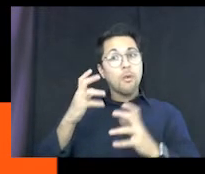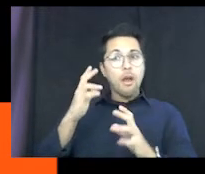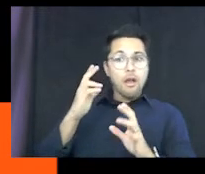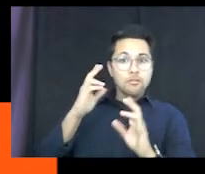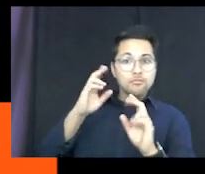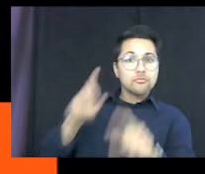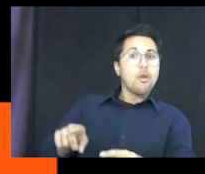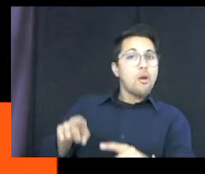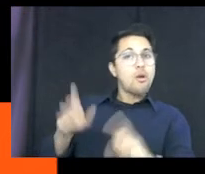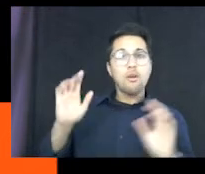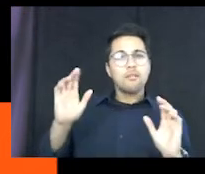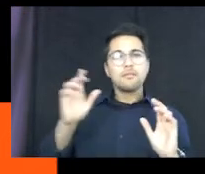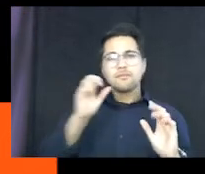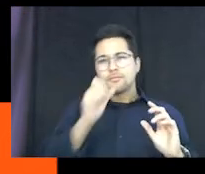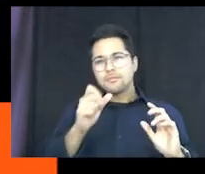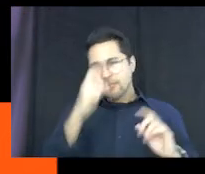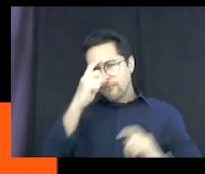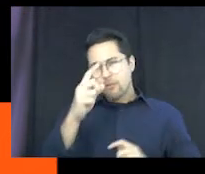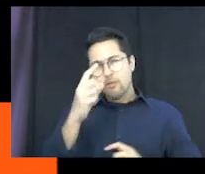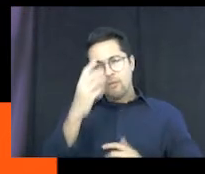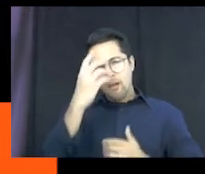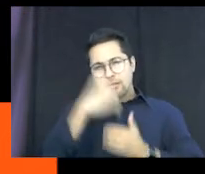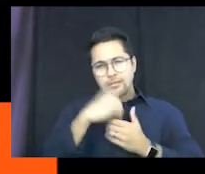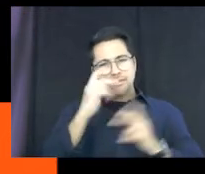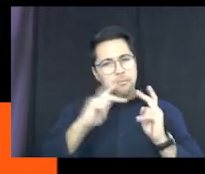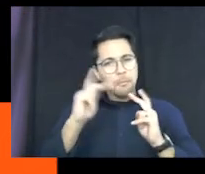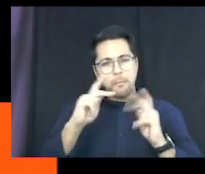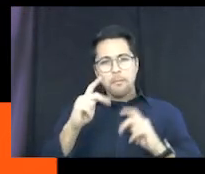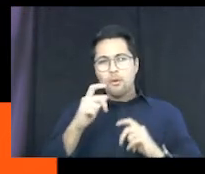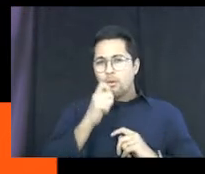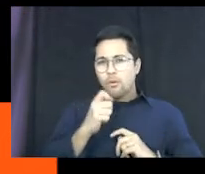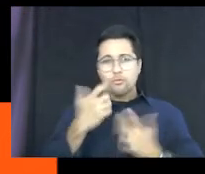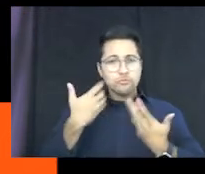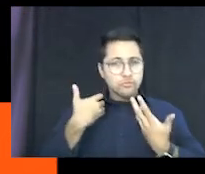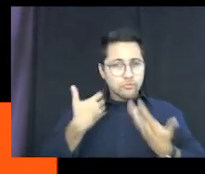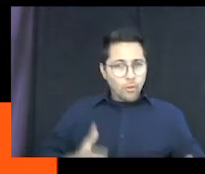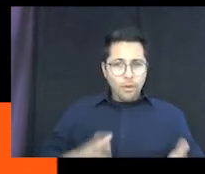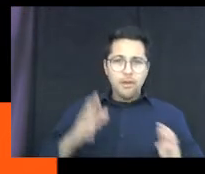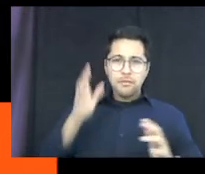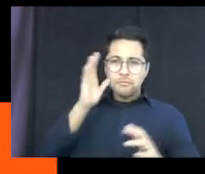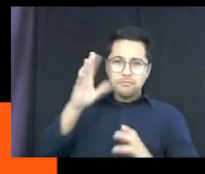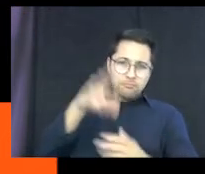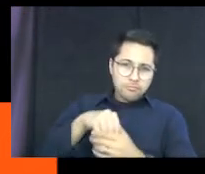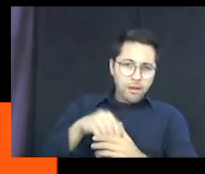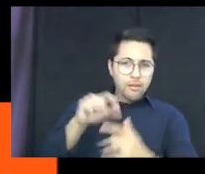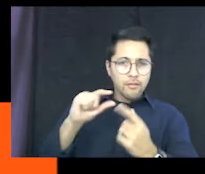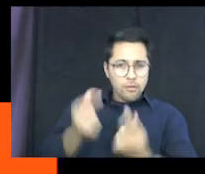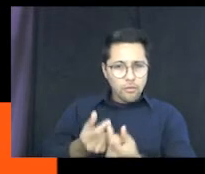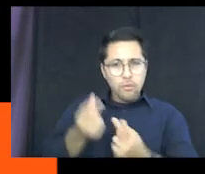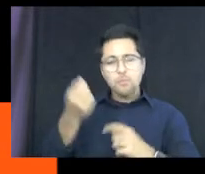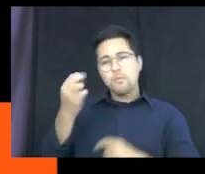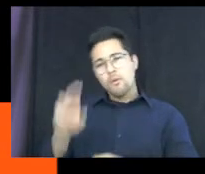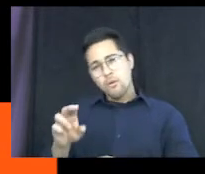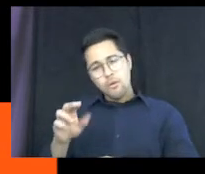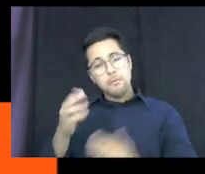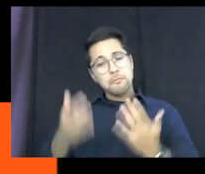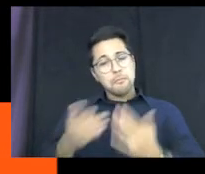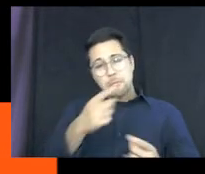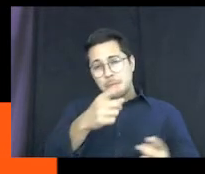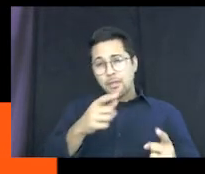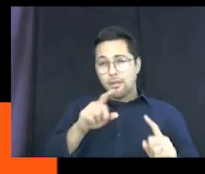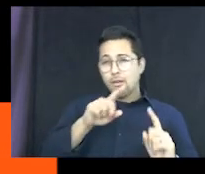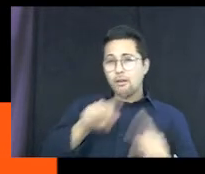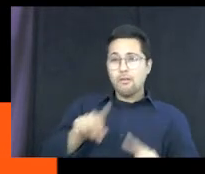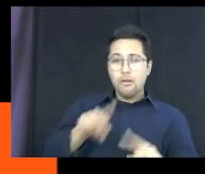there, not for autistic people who don't want to be part of a group or who may be